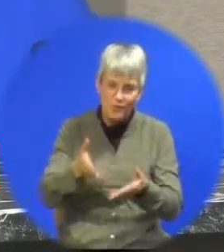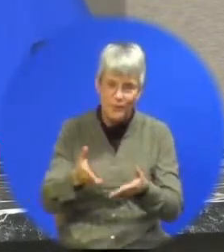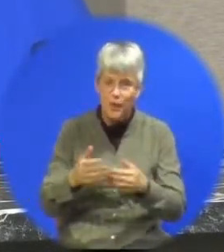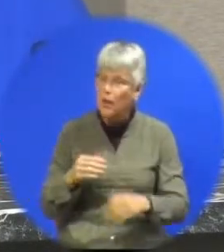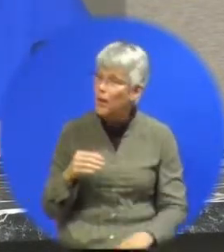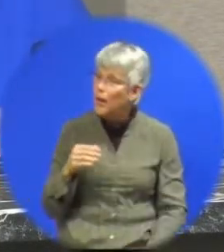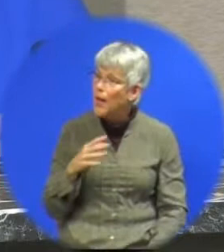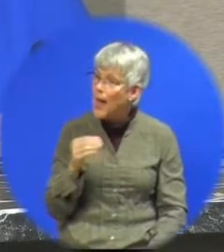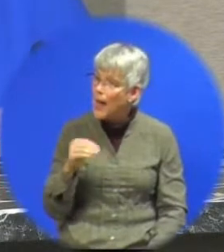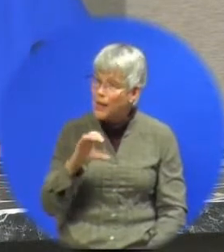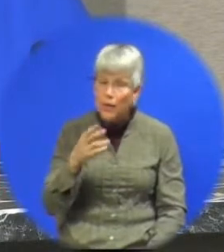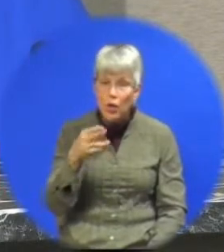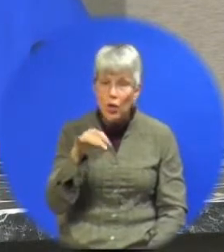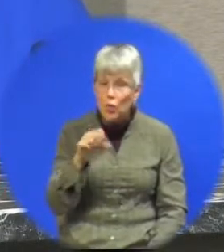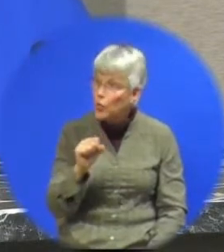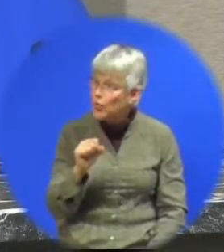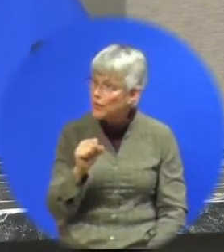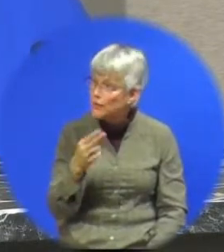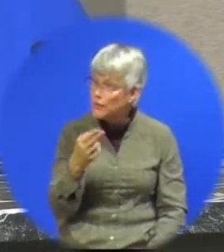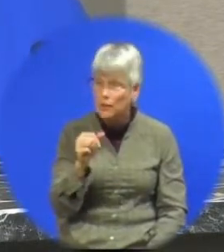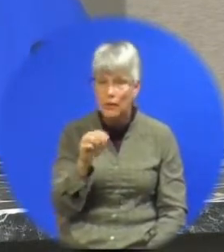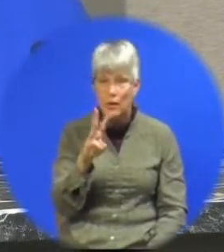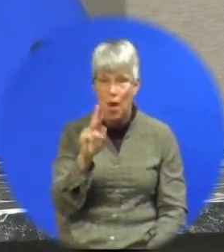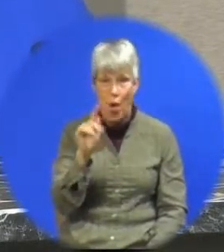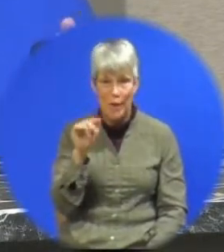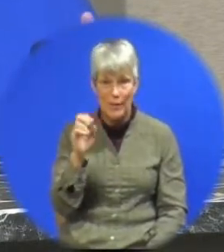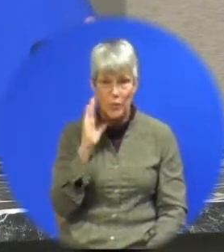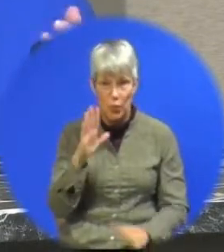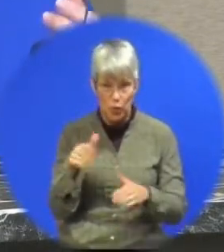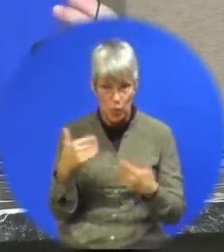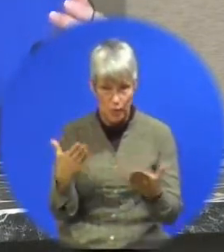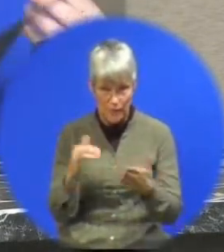Councilman Chris Hawkins, would you present that service pin, please? Glad to.